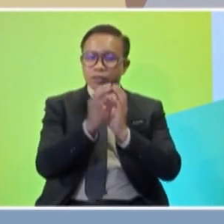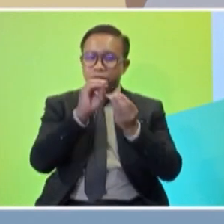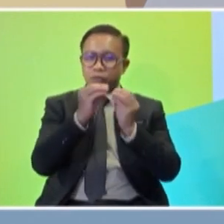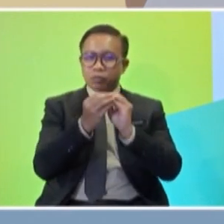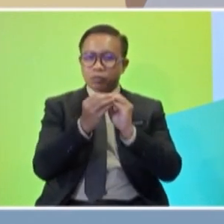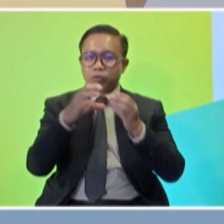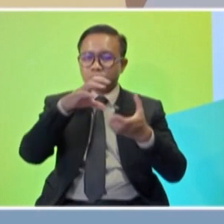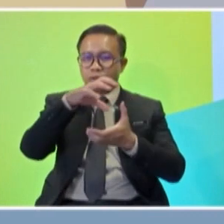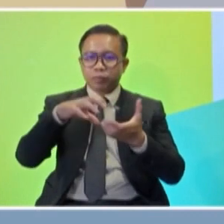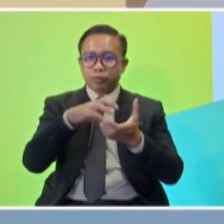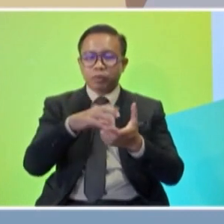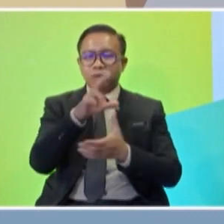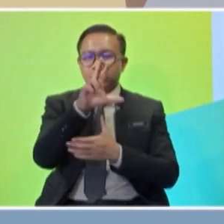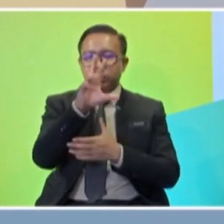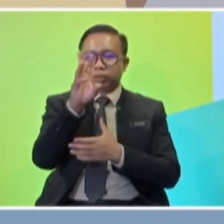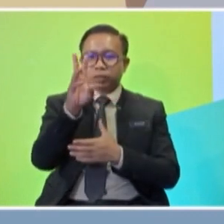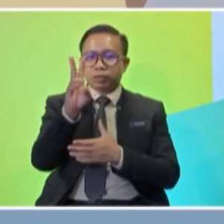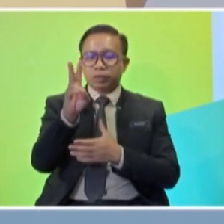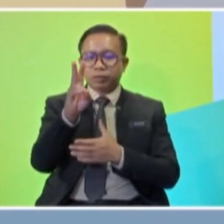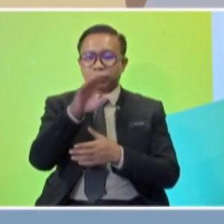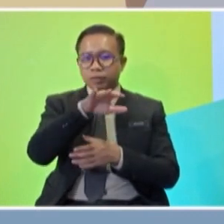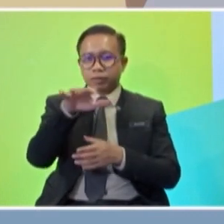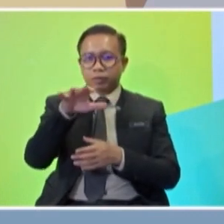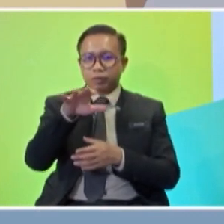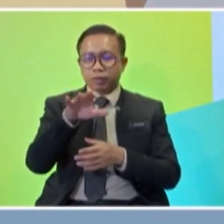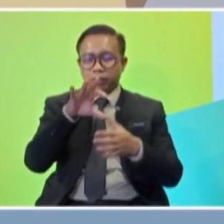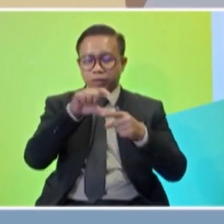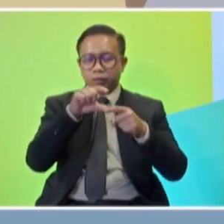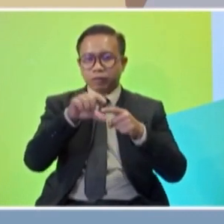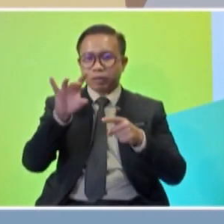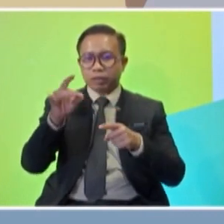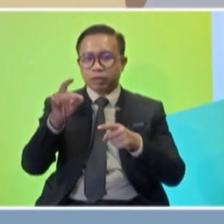numbers. 37 divided by 18 and the final